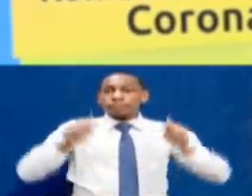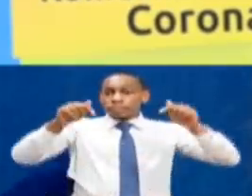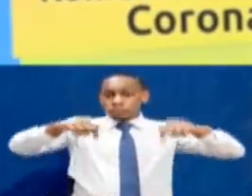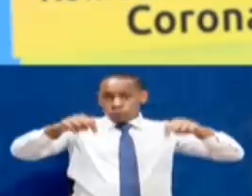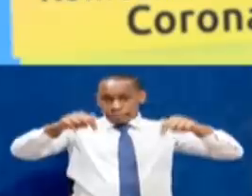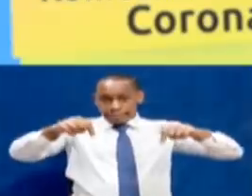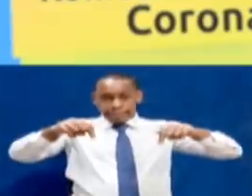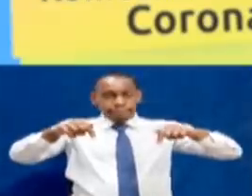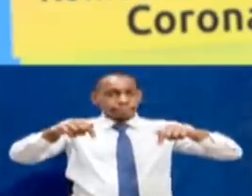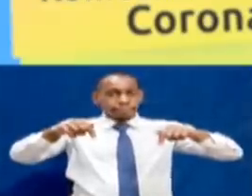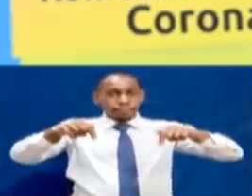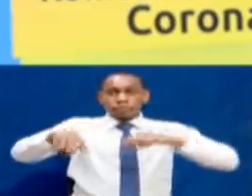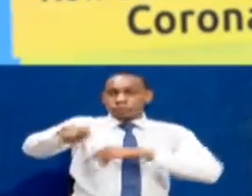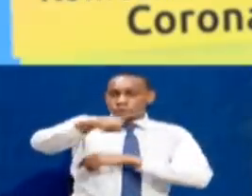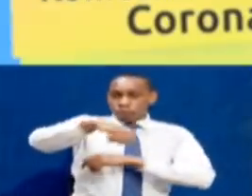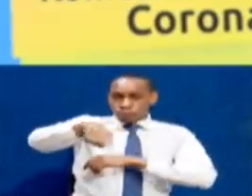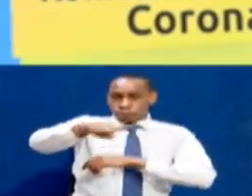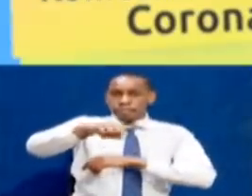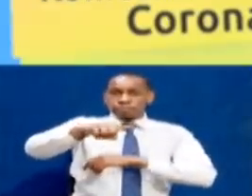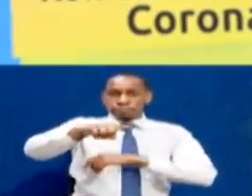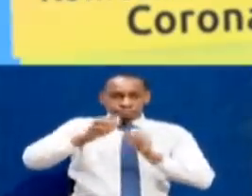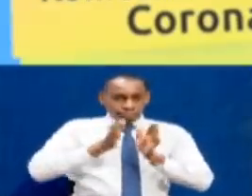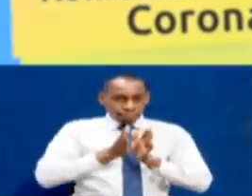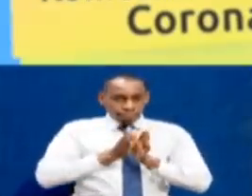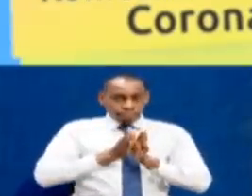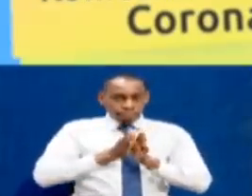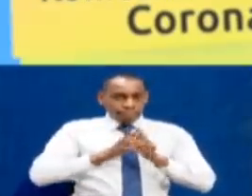Today, we are opening yet